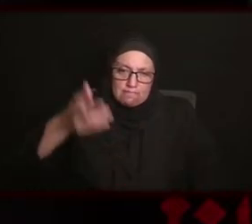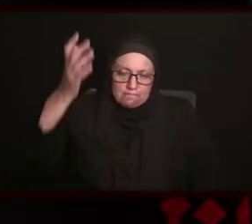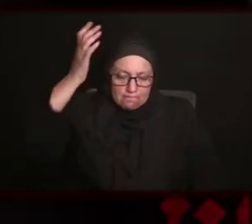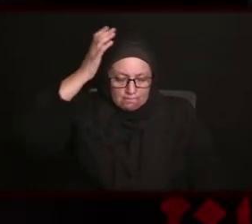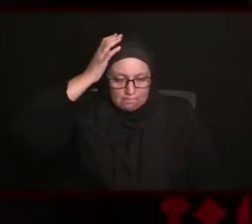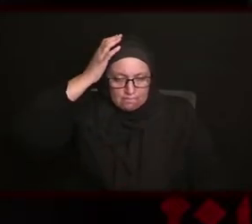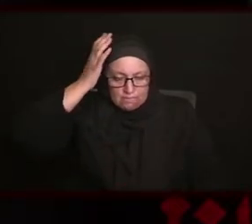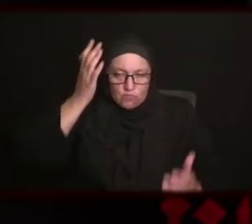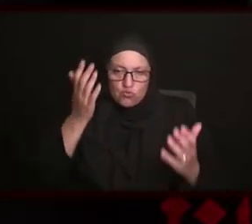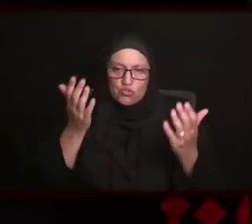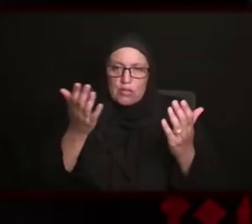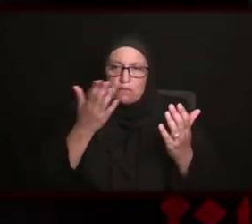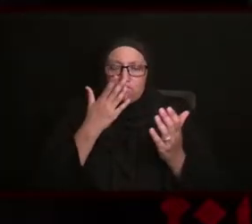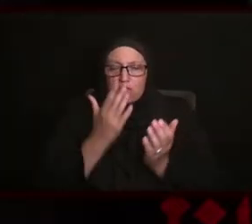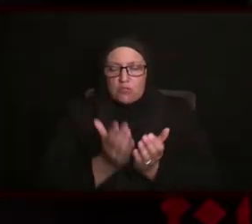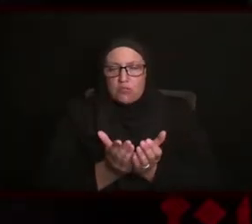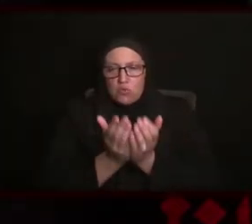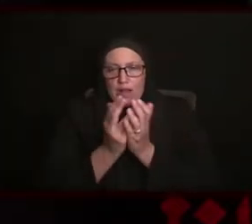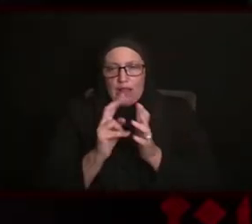conclude with Dua al-Faraj.